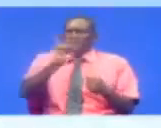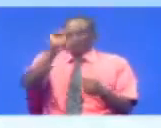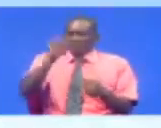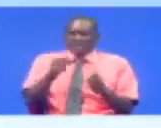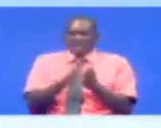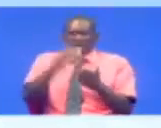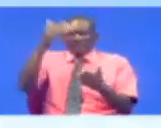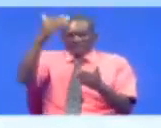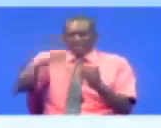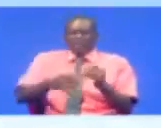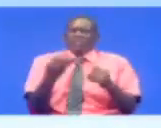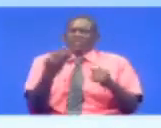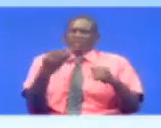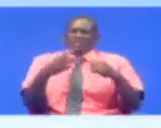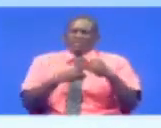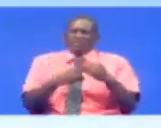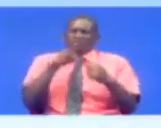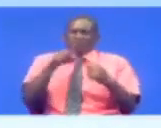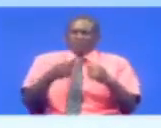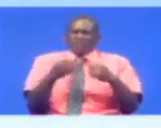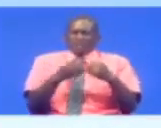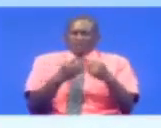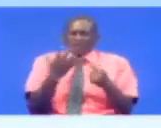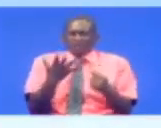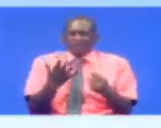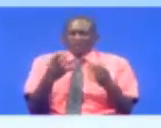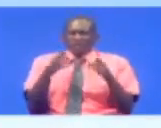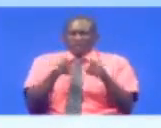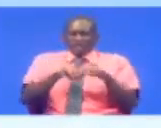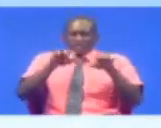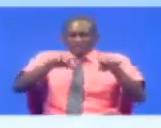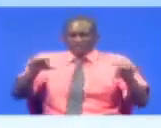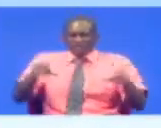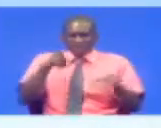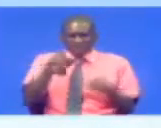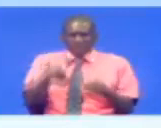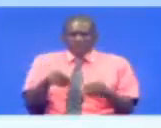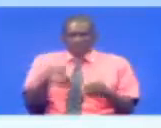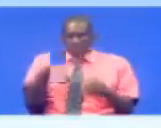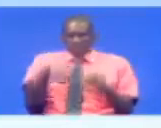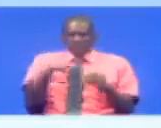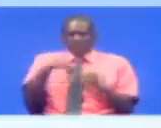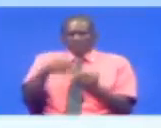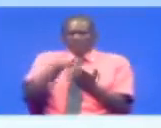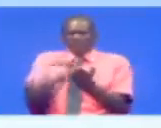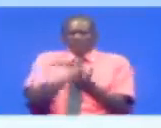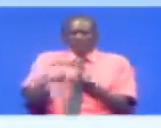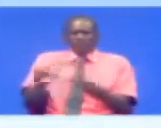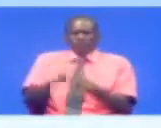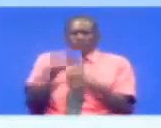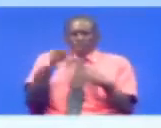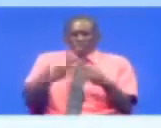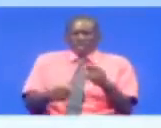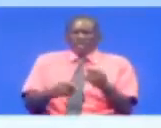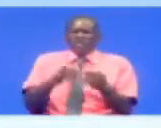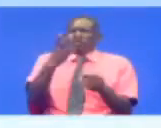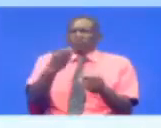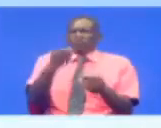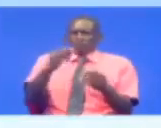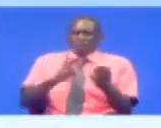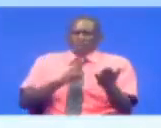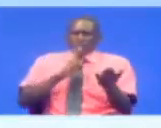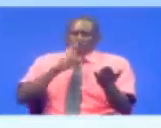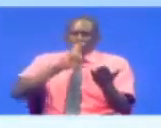37 shillings and 55 cents. The shakeout of the market was triggered by the bank's full year 2020 results, which revealed not only